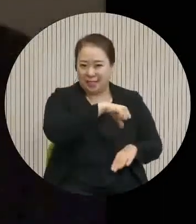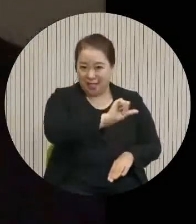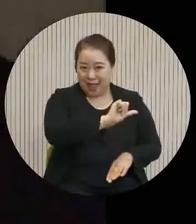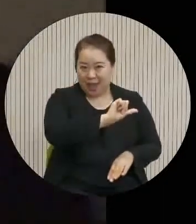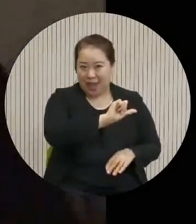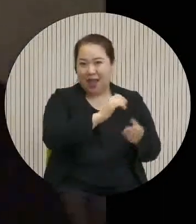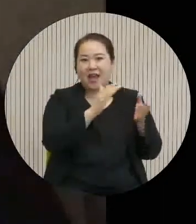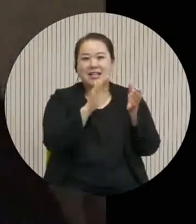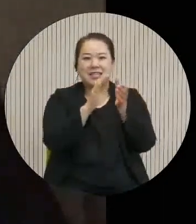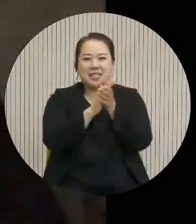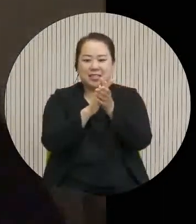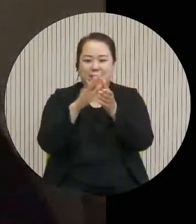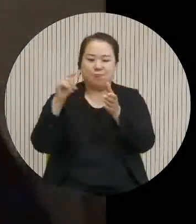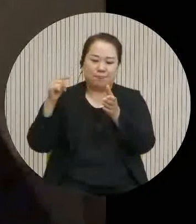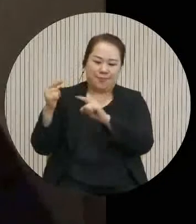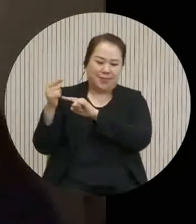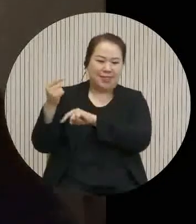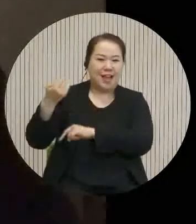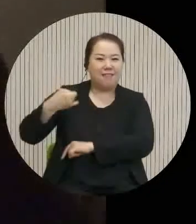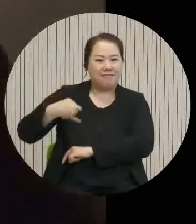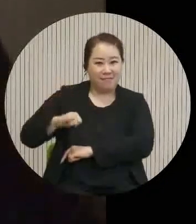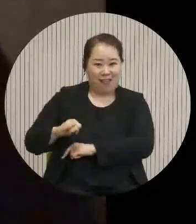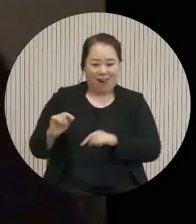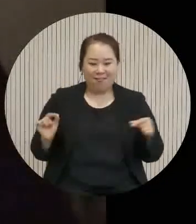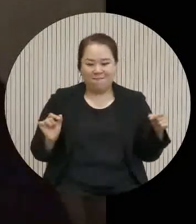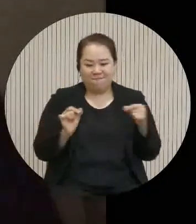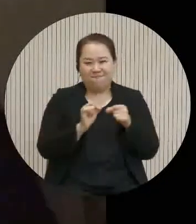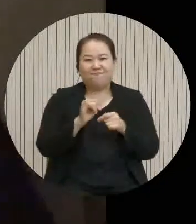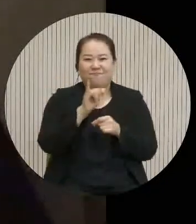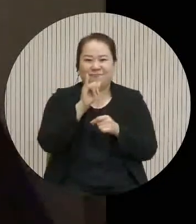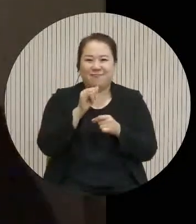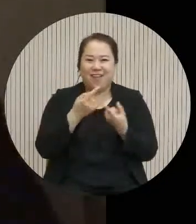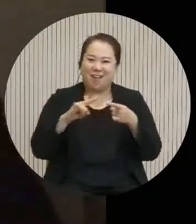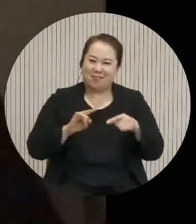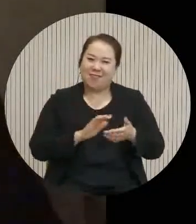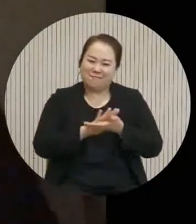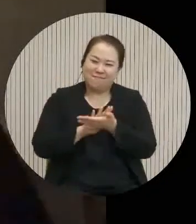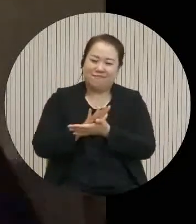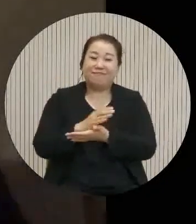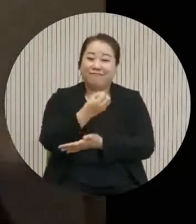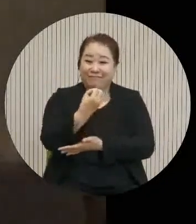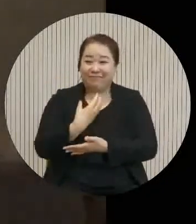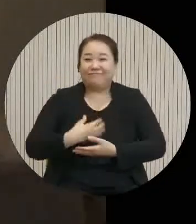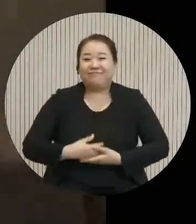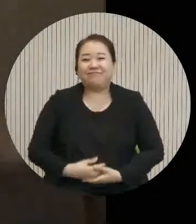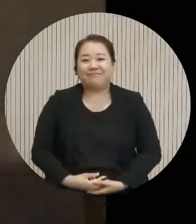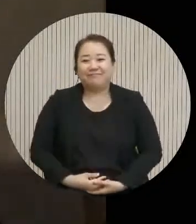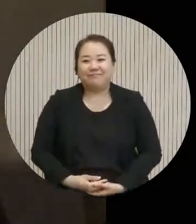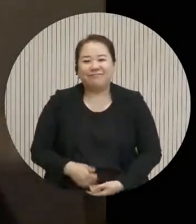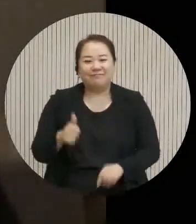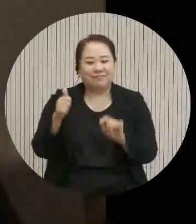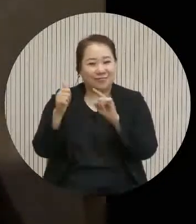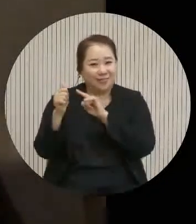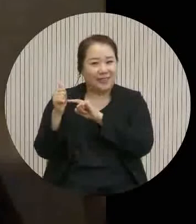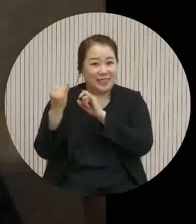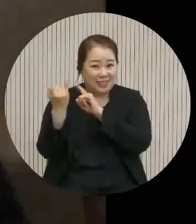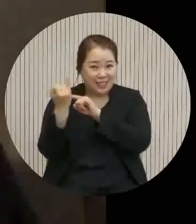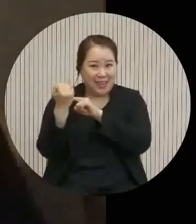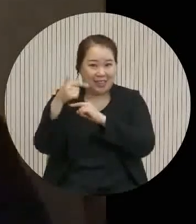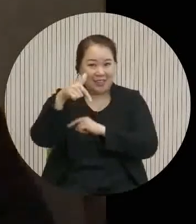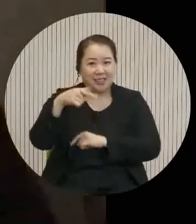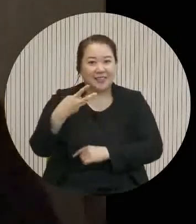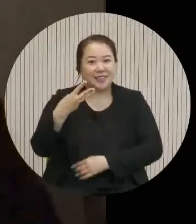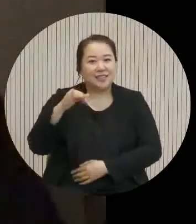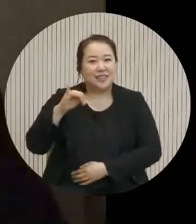when they were little kids, we all went out together. It was very nice. Anyway, Grace has maintained her Korean at a very